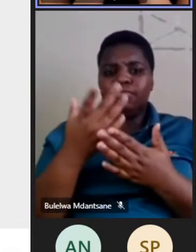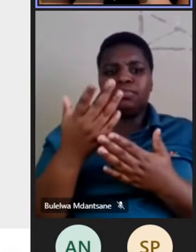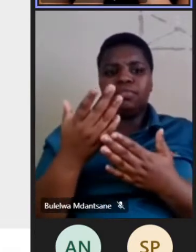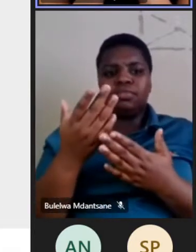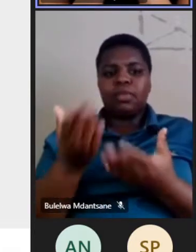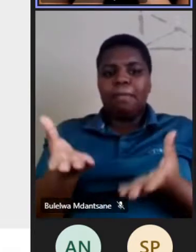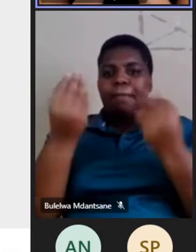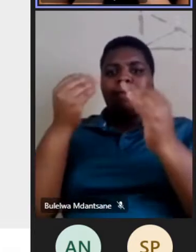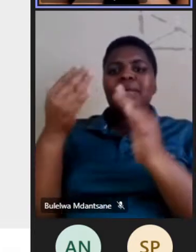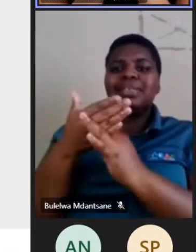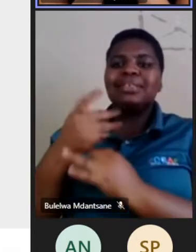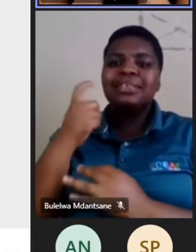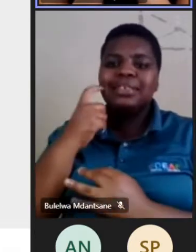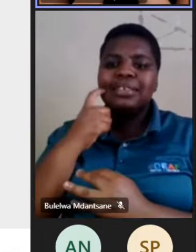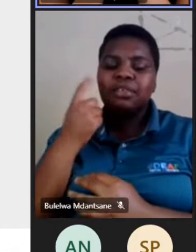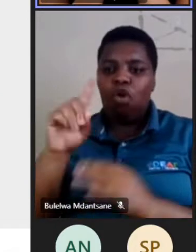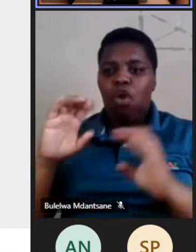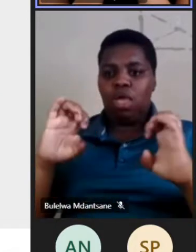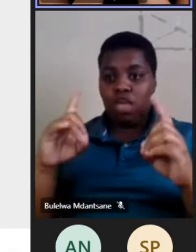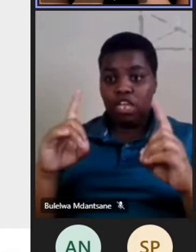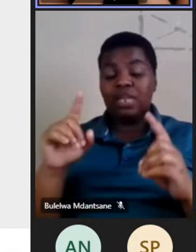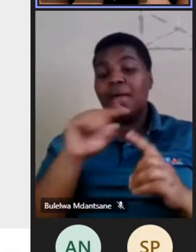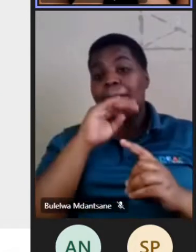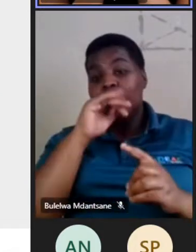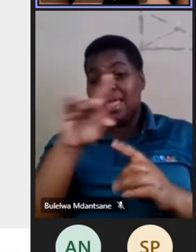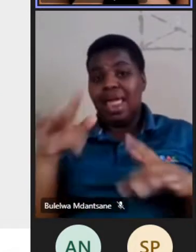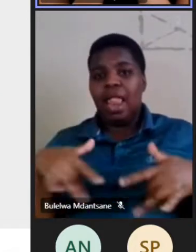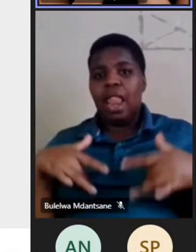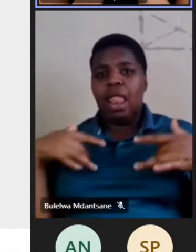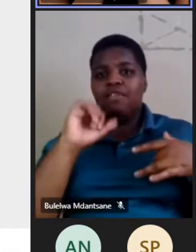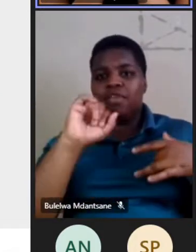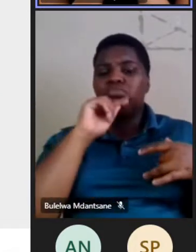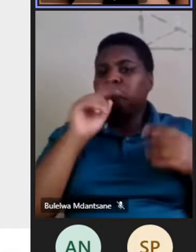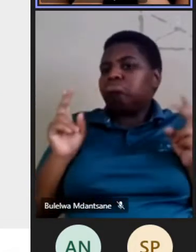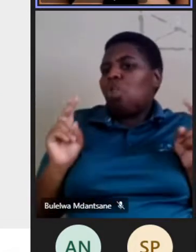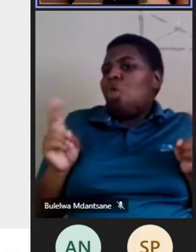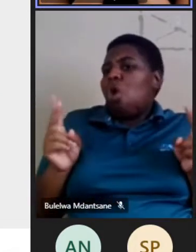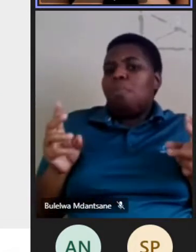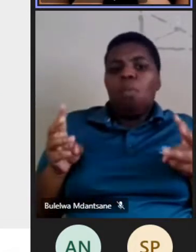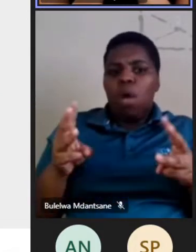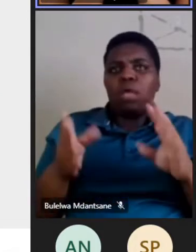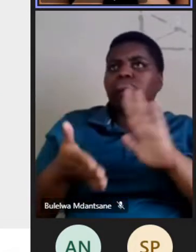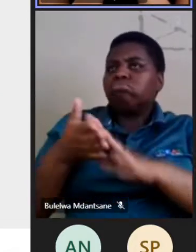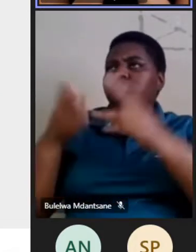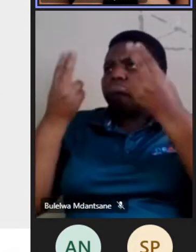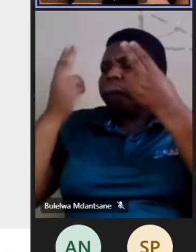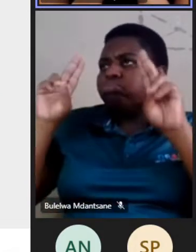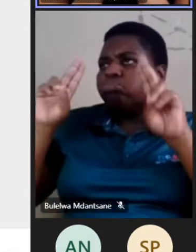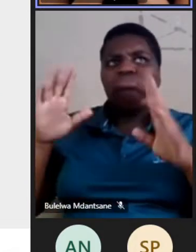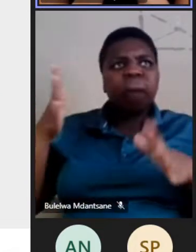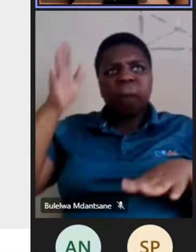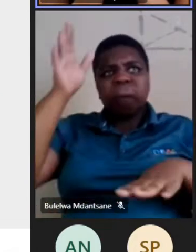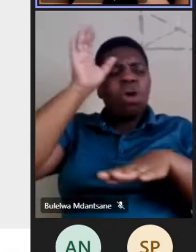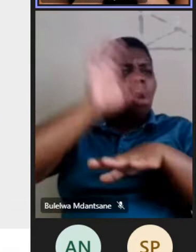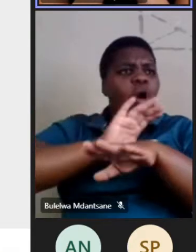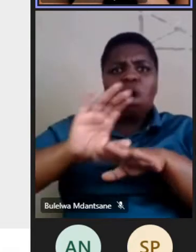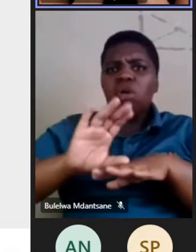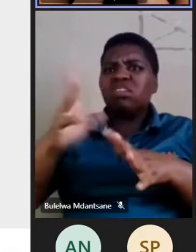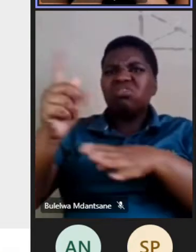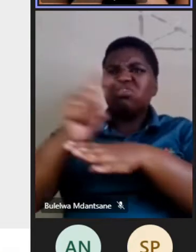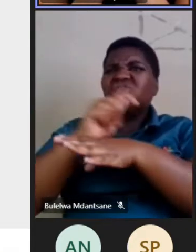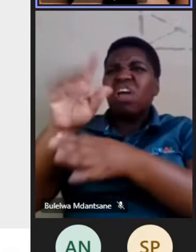education. So their life would have been under normal circumstances, going to varsity, going to college, going to a training